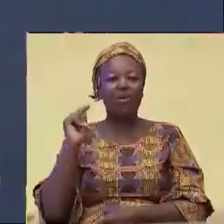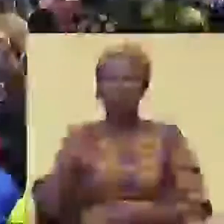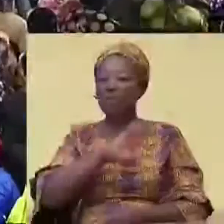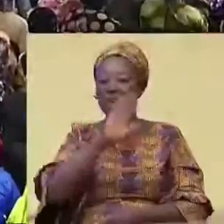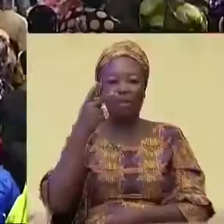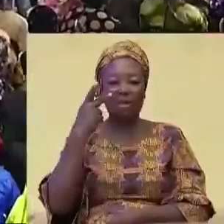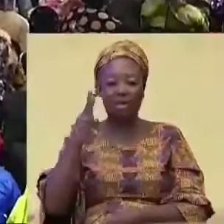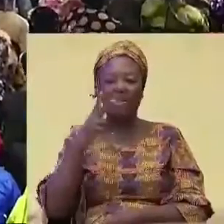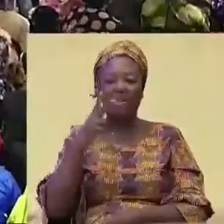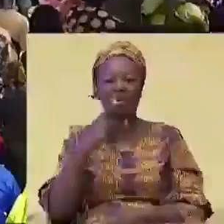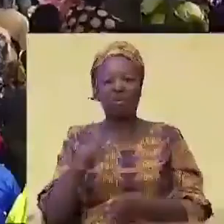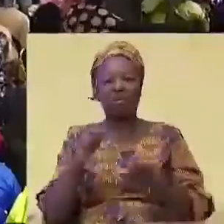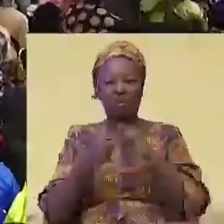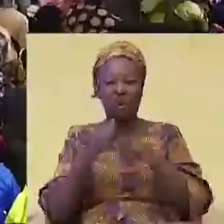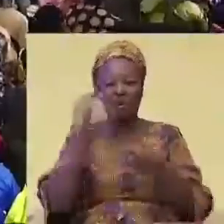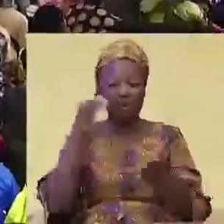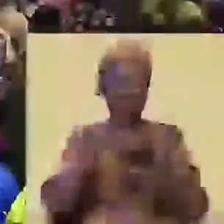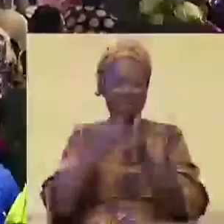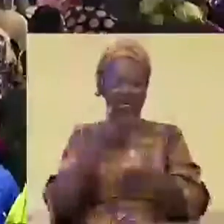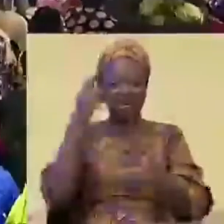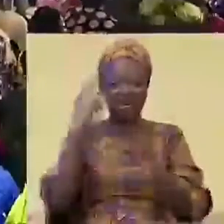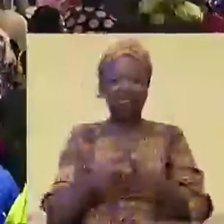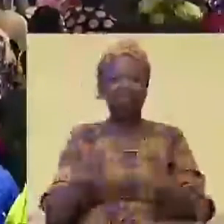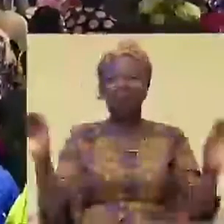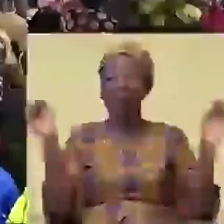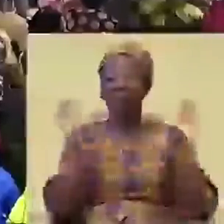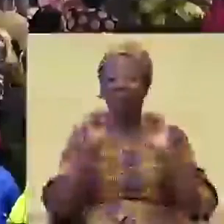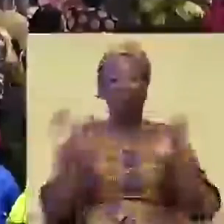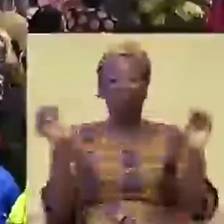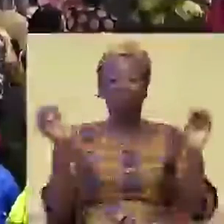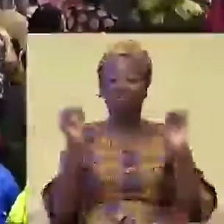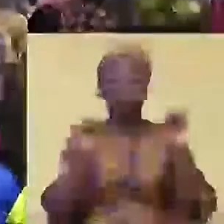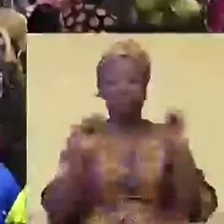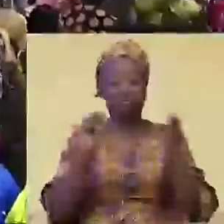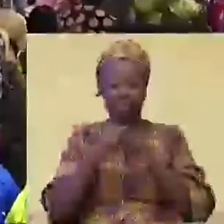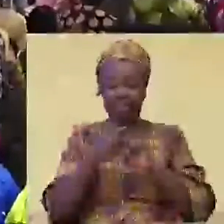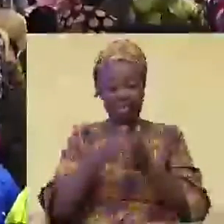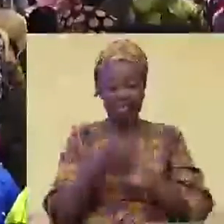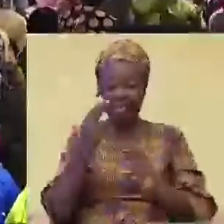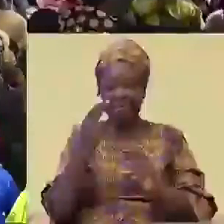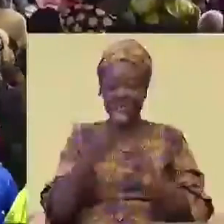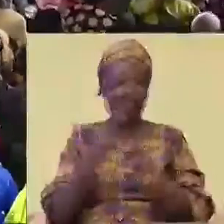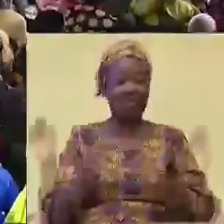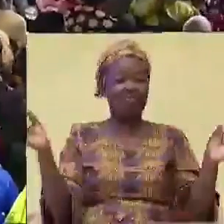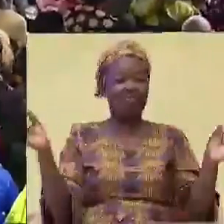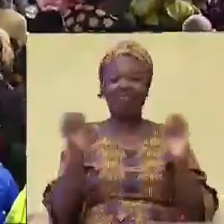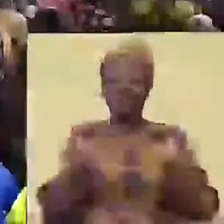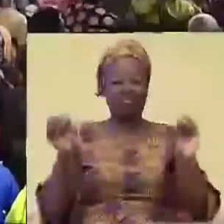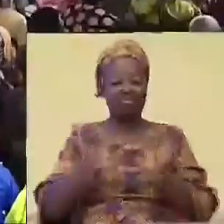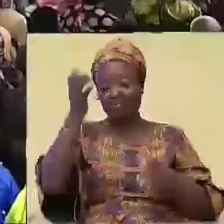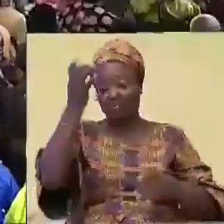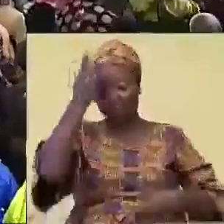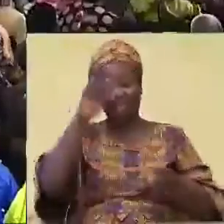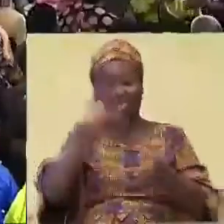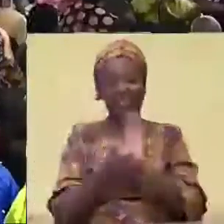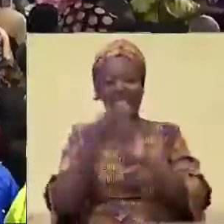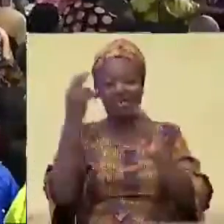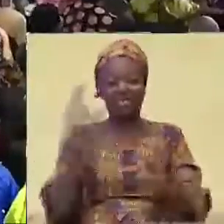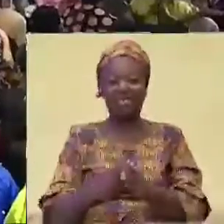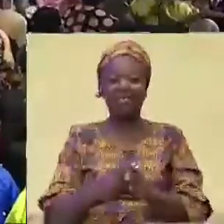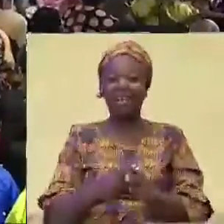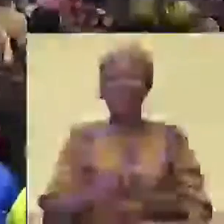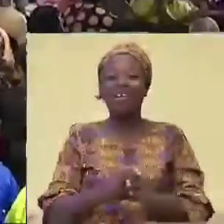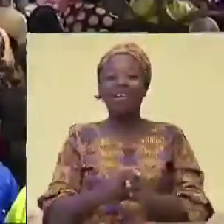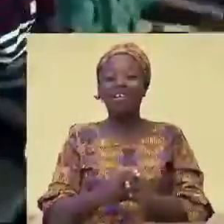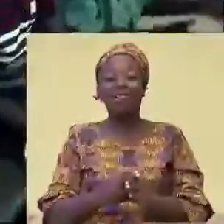plague. No more plague. No more sickness. No